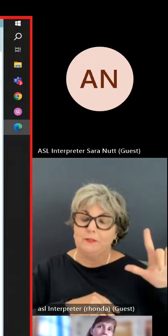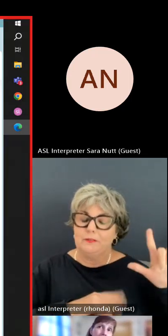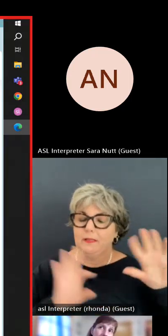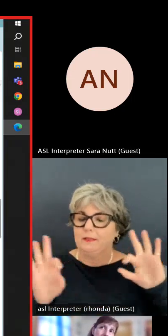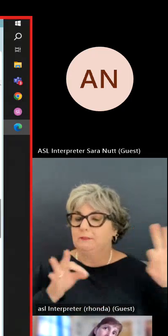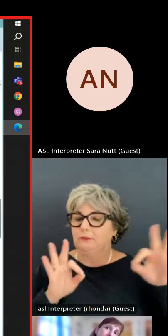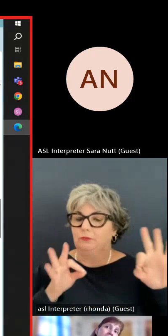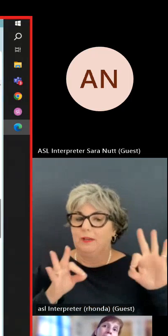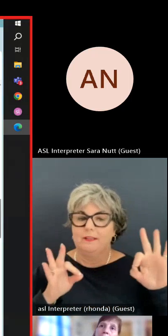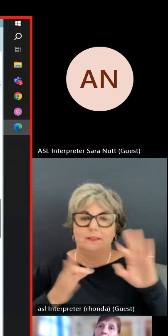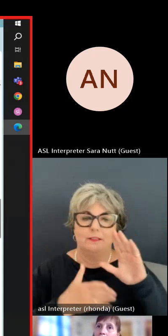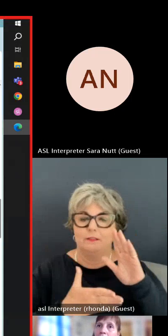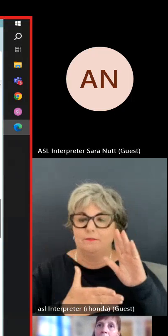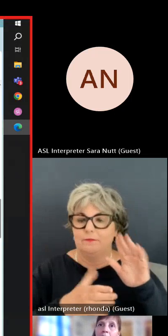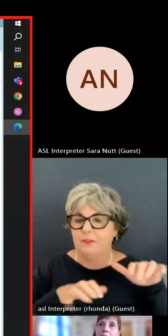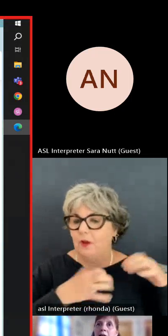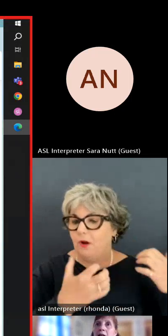distracting for your audience.